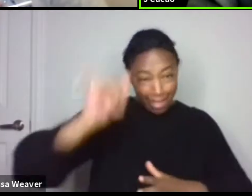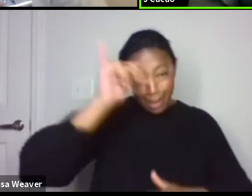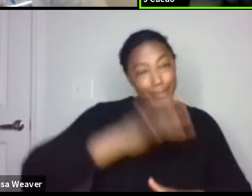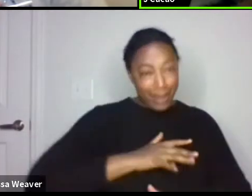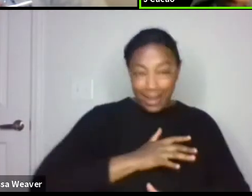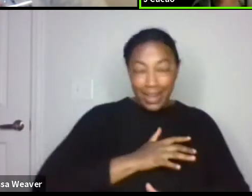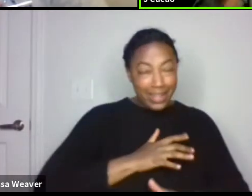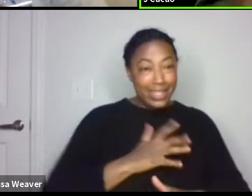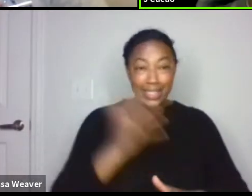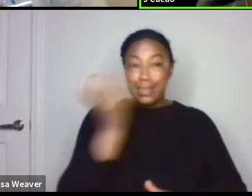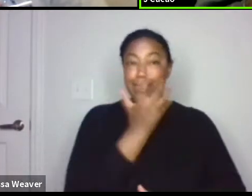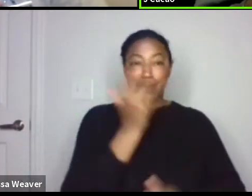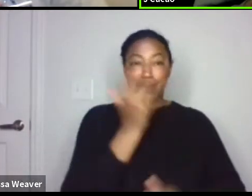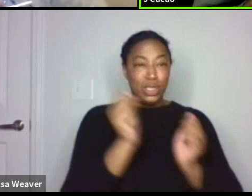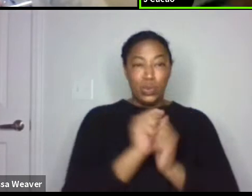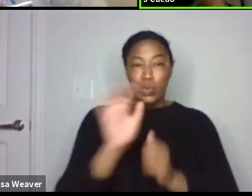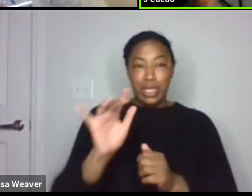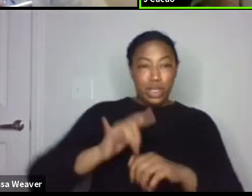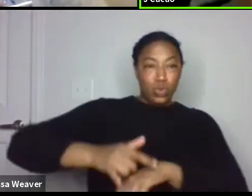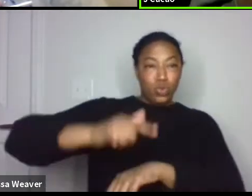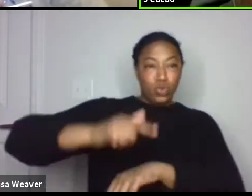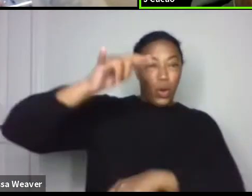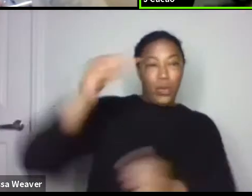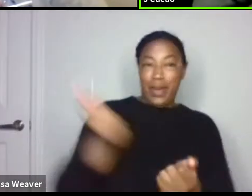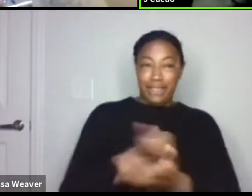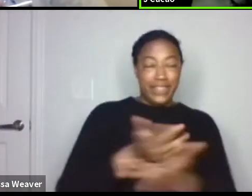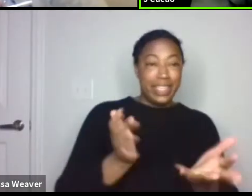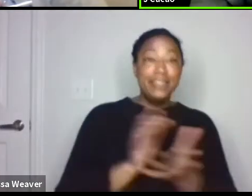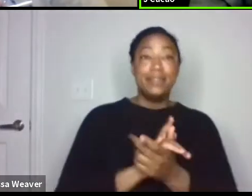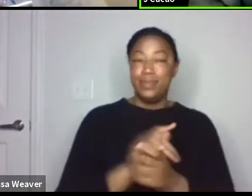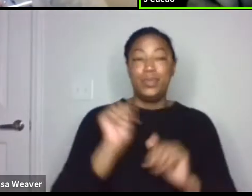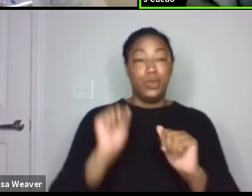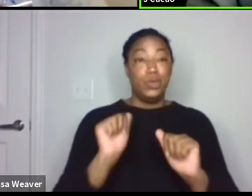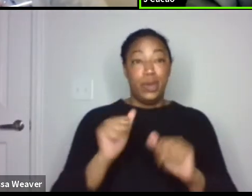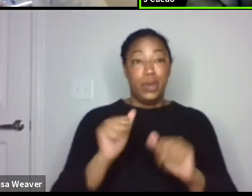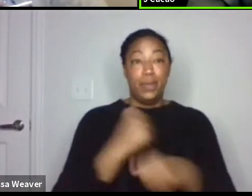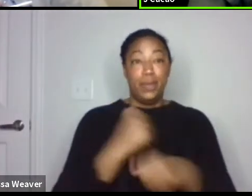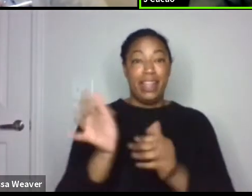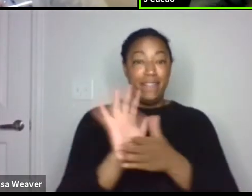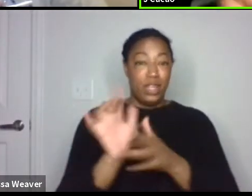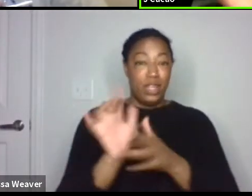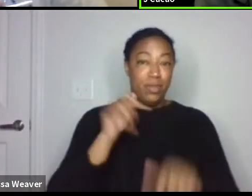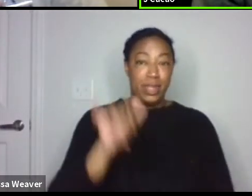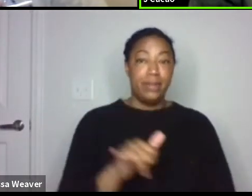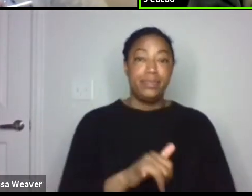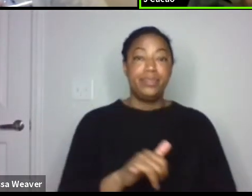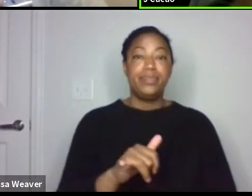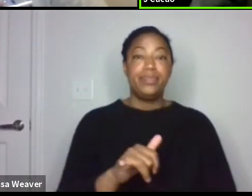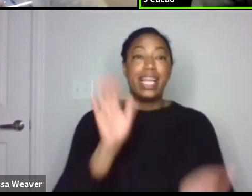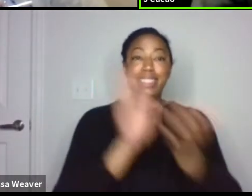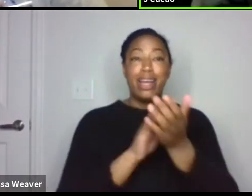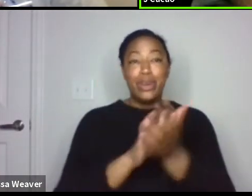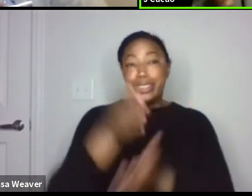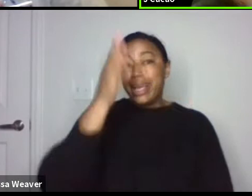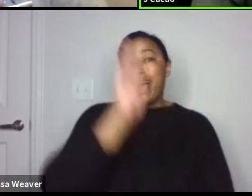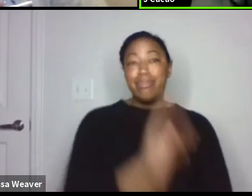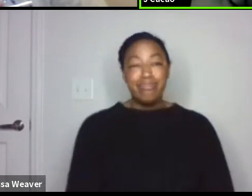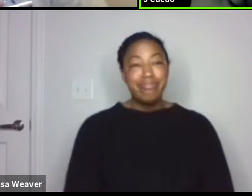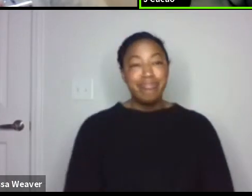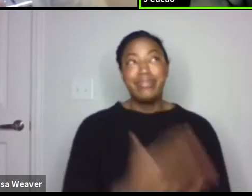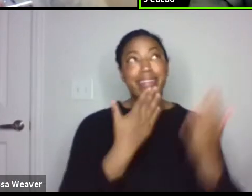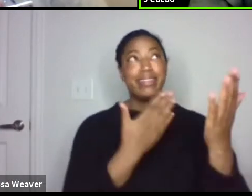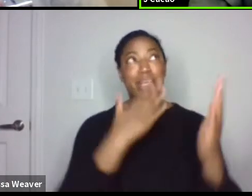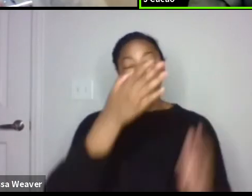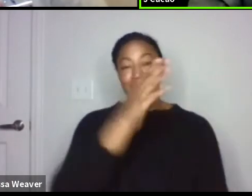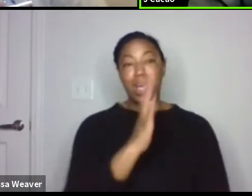with his drone and all that stuff, man. That's who was able to make that video happen. And shout out to God, you know what I'm saying? Because without him,